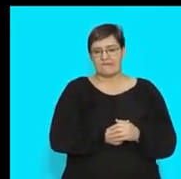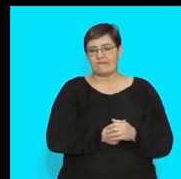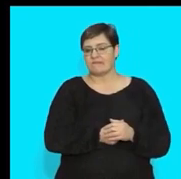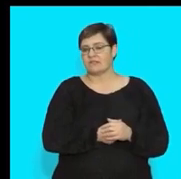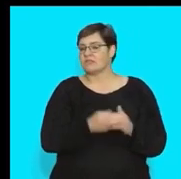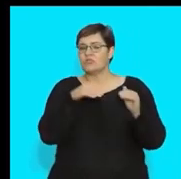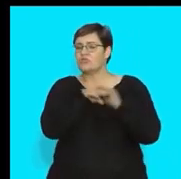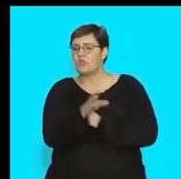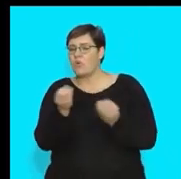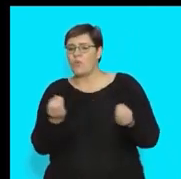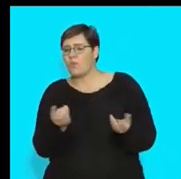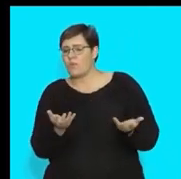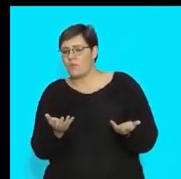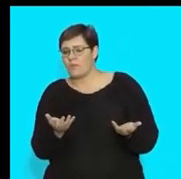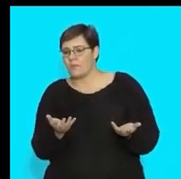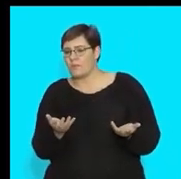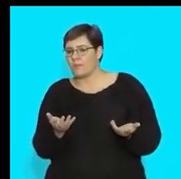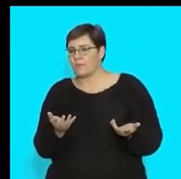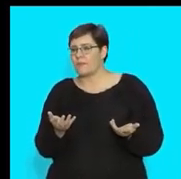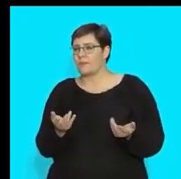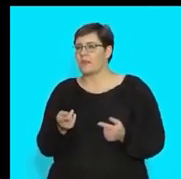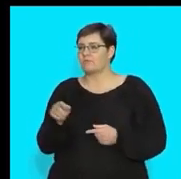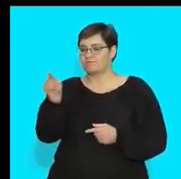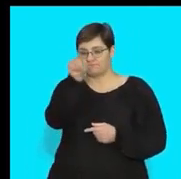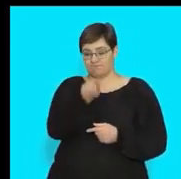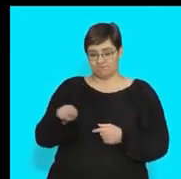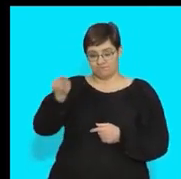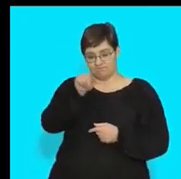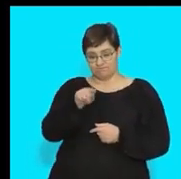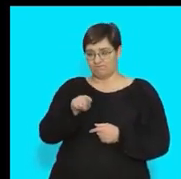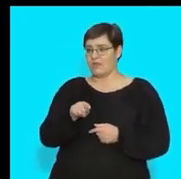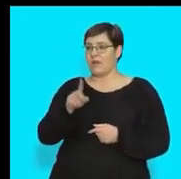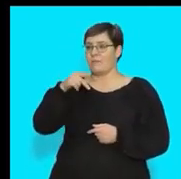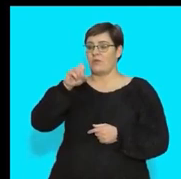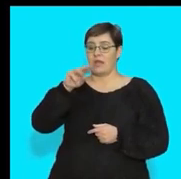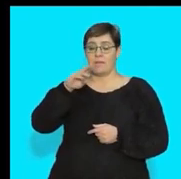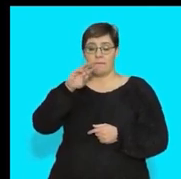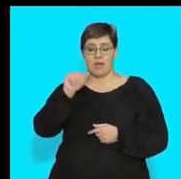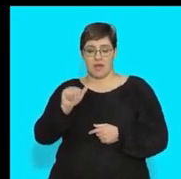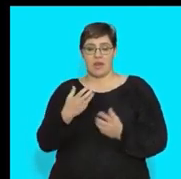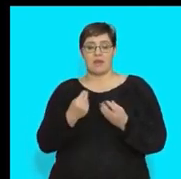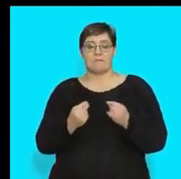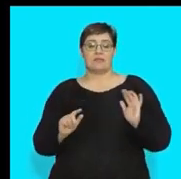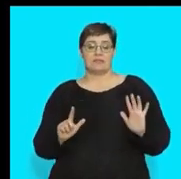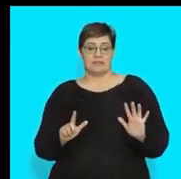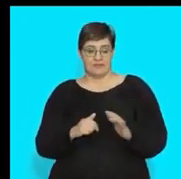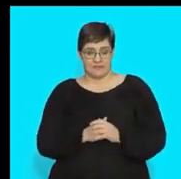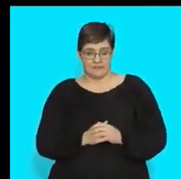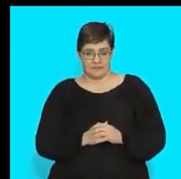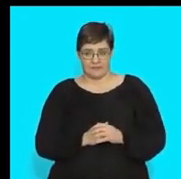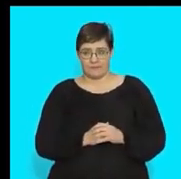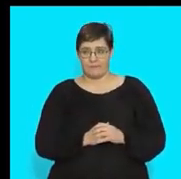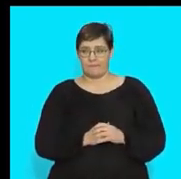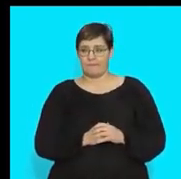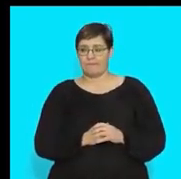like as well. Where do I store things? I store things here in my parenchyma. And that's going